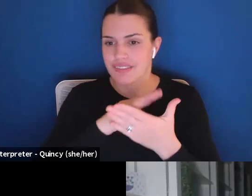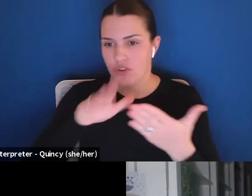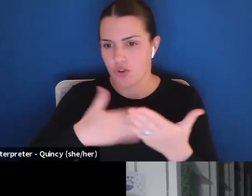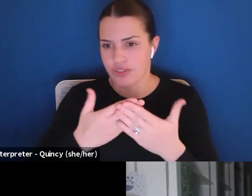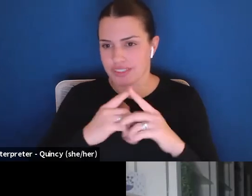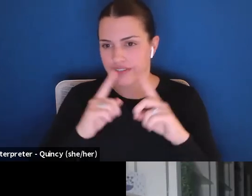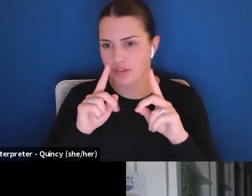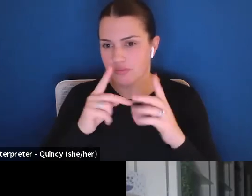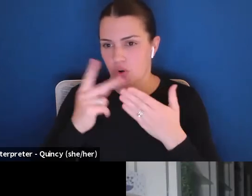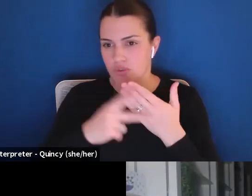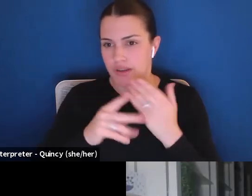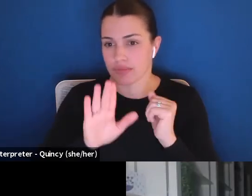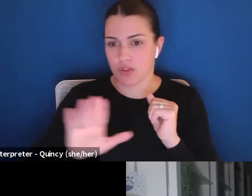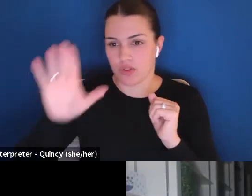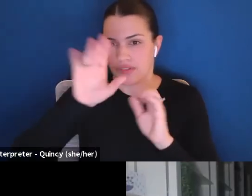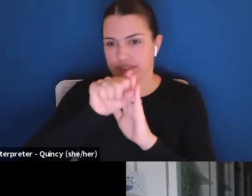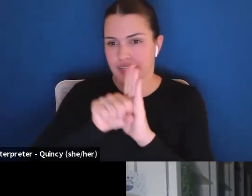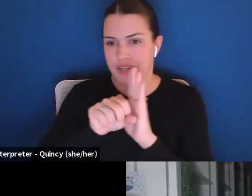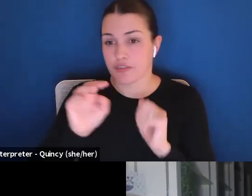programs in the state as well.